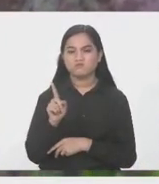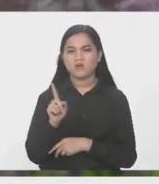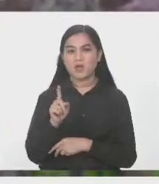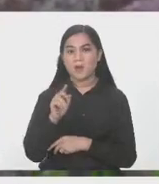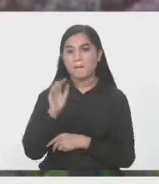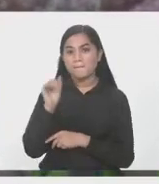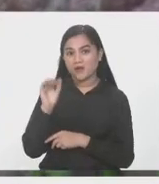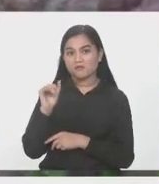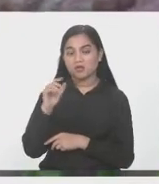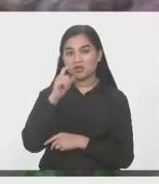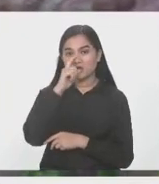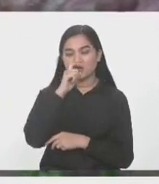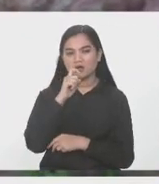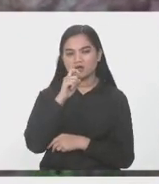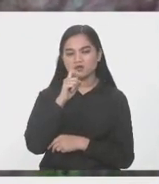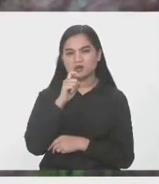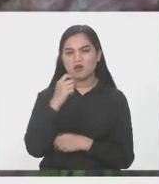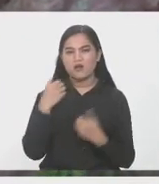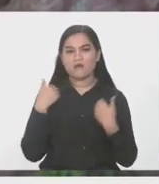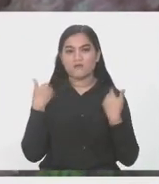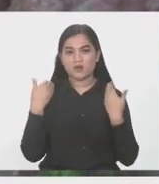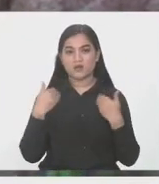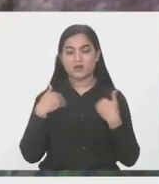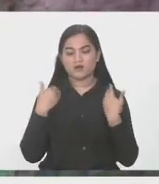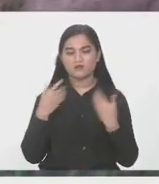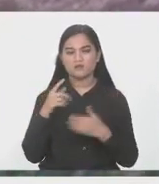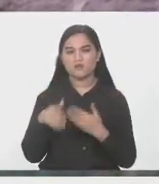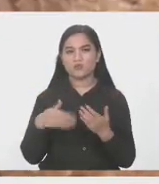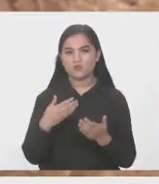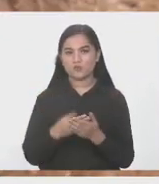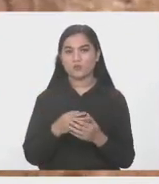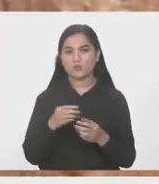15, making it one of the youngest populations in the world.